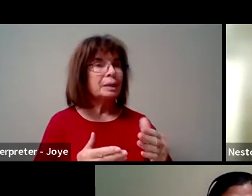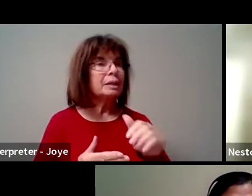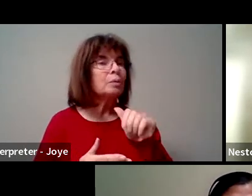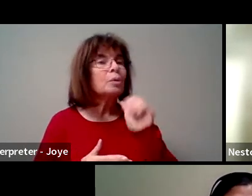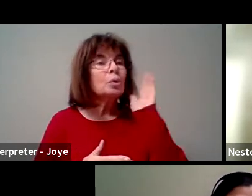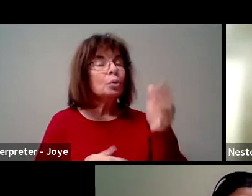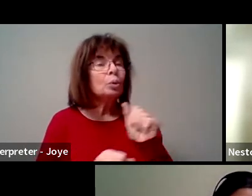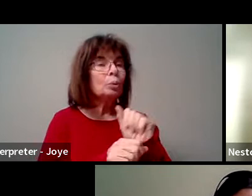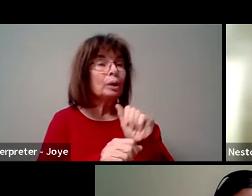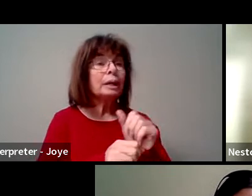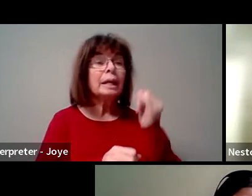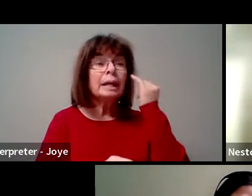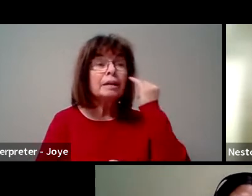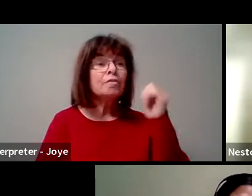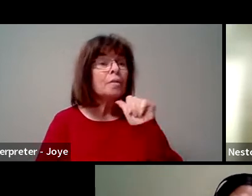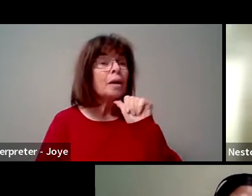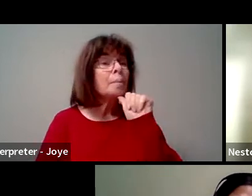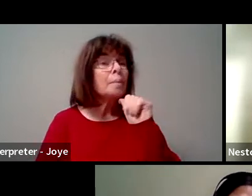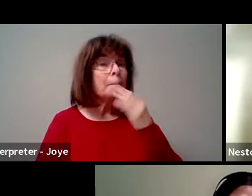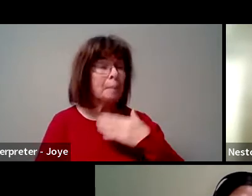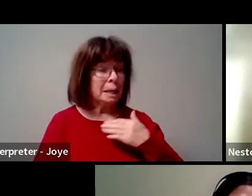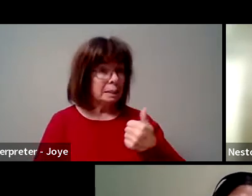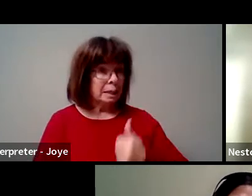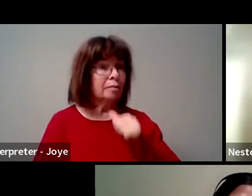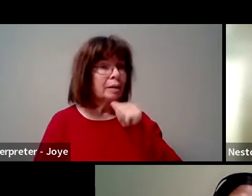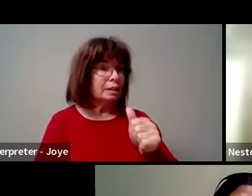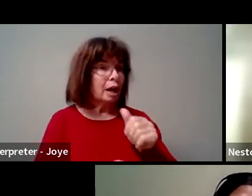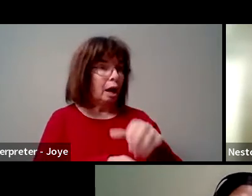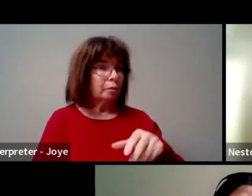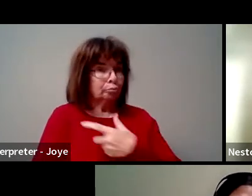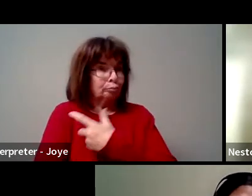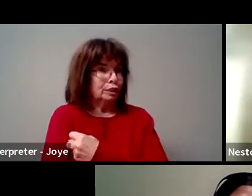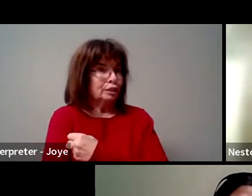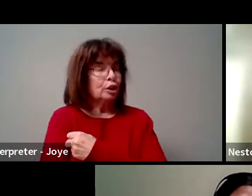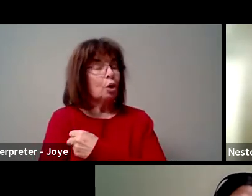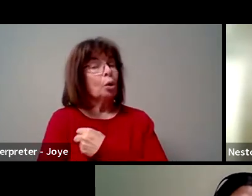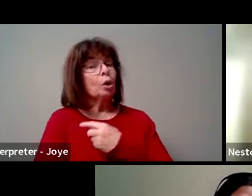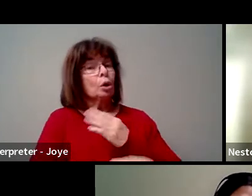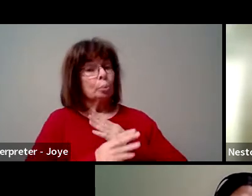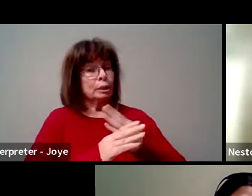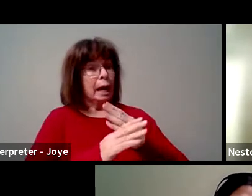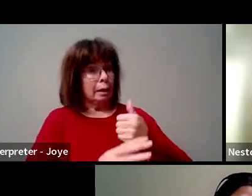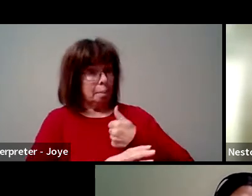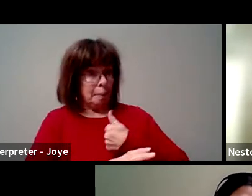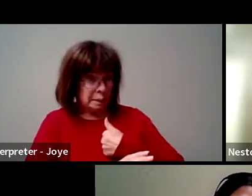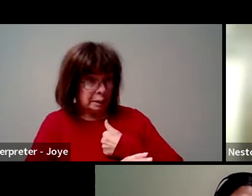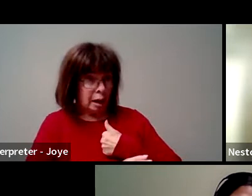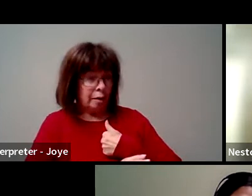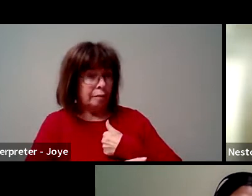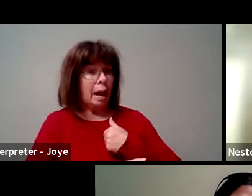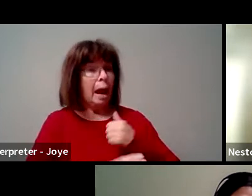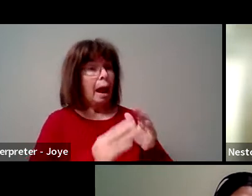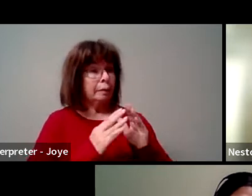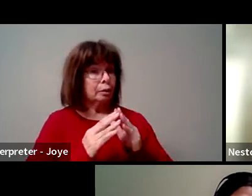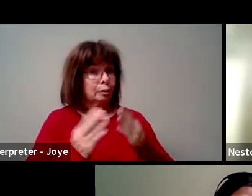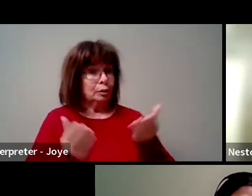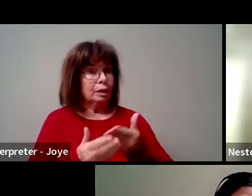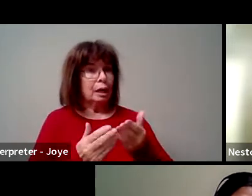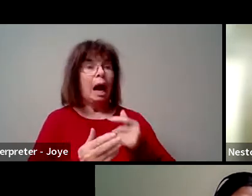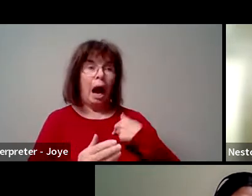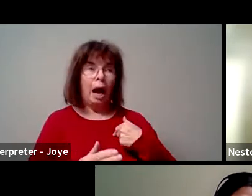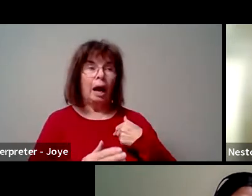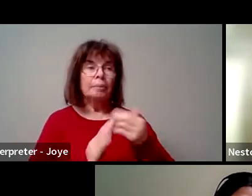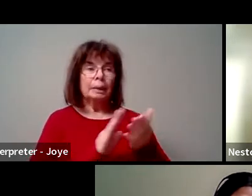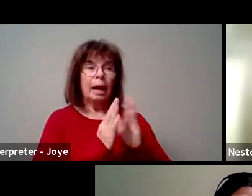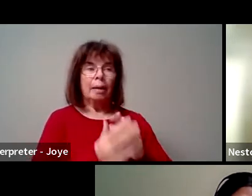taken it myself. So in order to protect myself and the community members, I have to become vaccinated so I